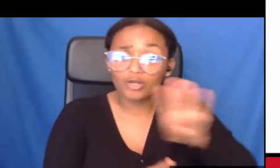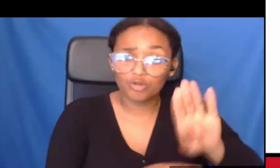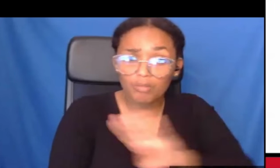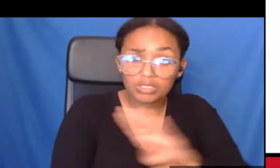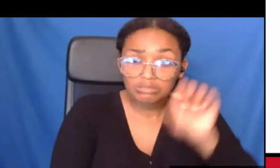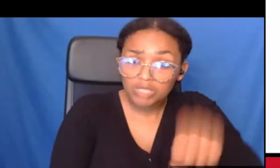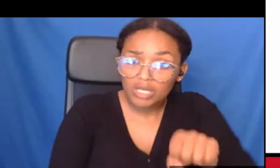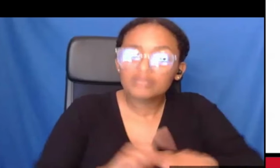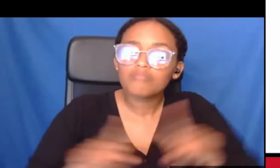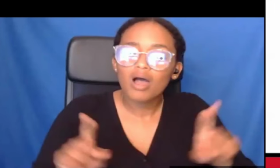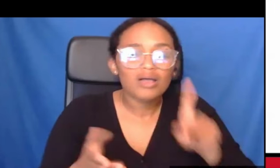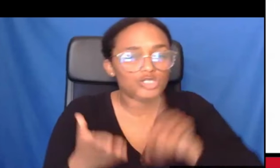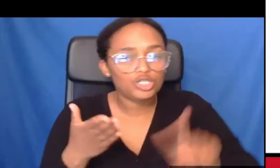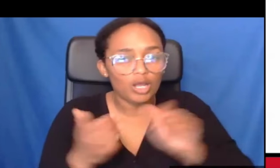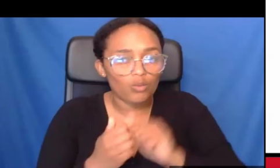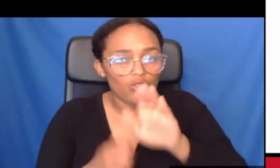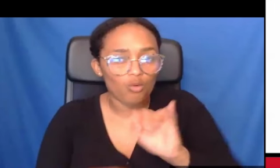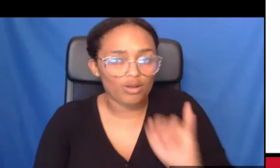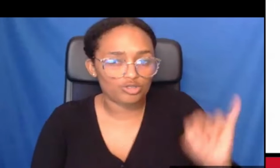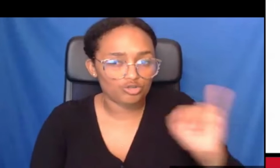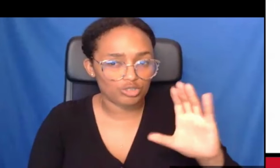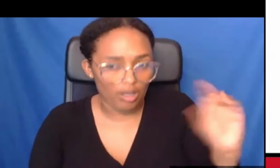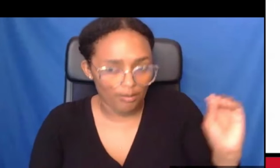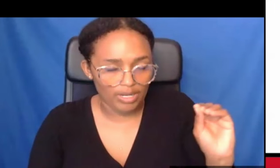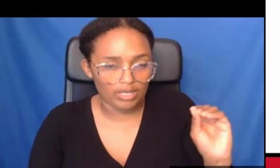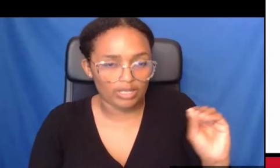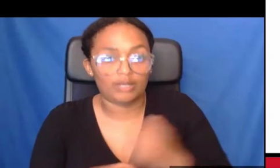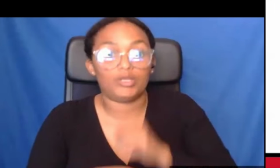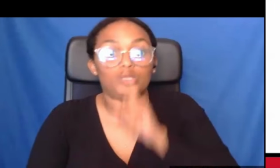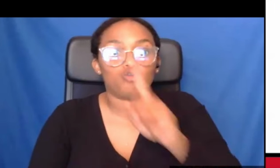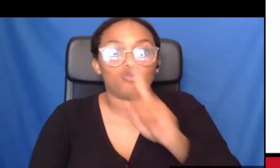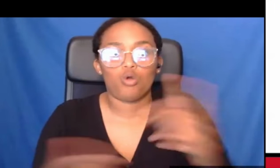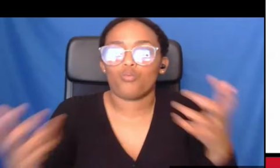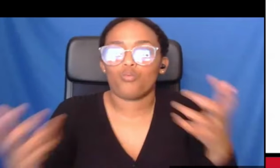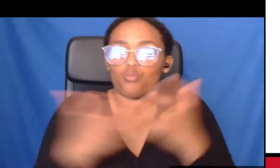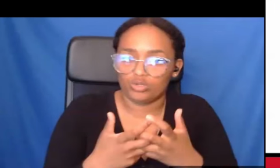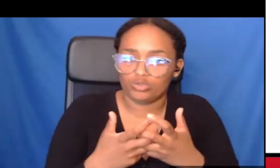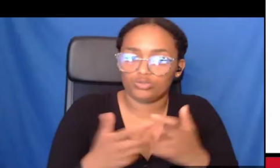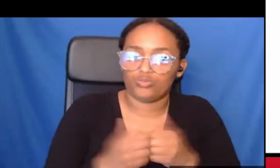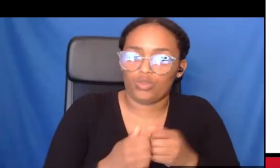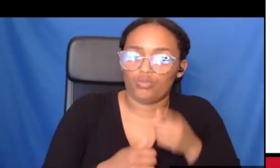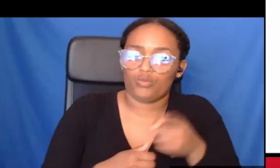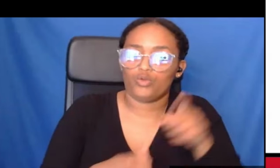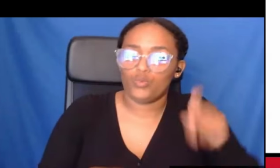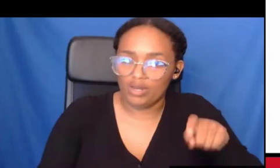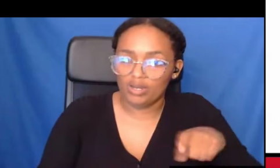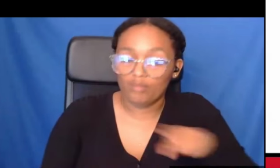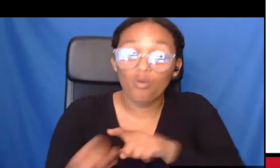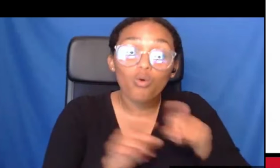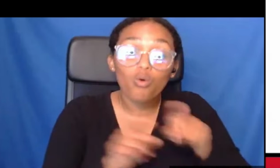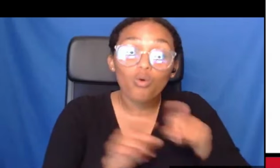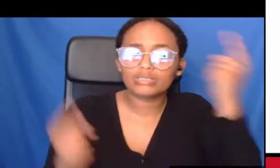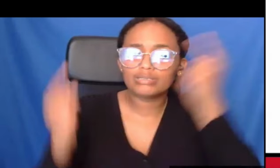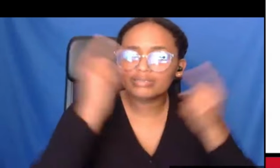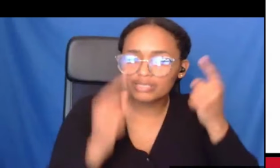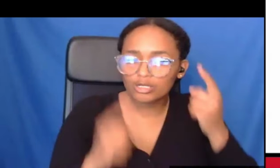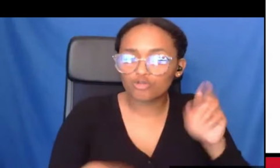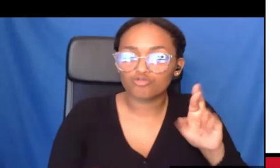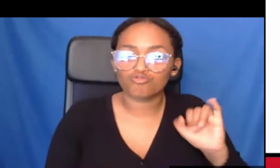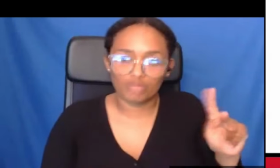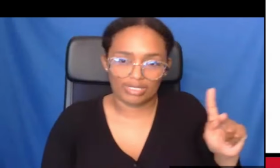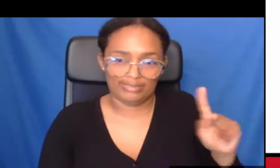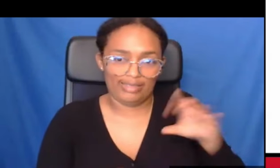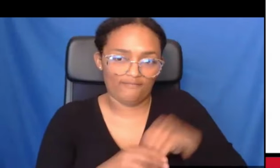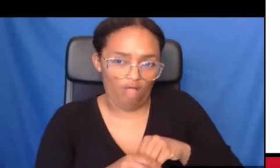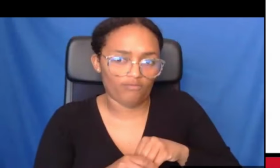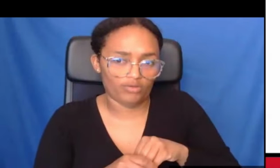insurance company and make sure that that works for you. And you do need to consider the risk that you're actually exposing yourself to. And